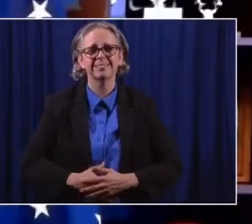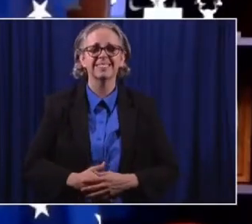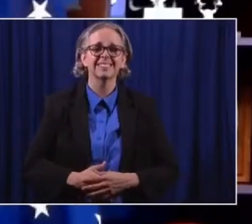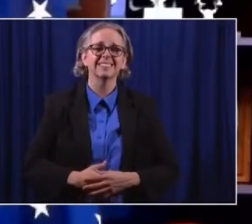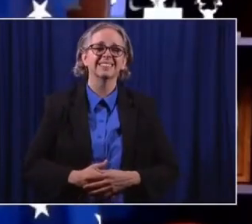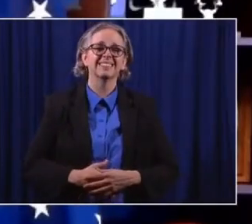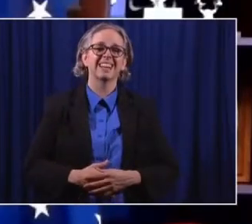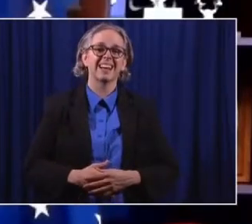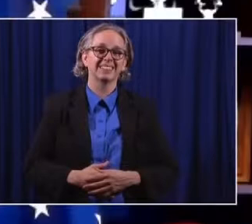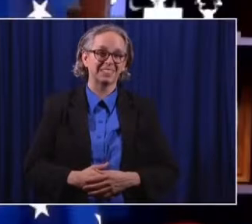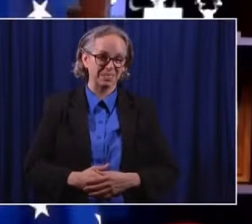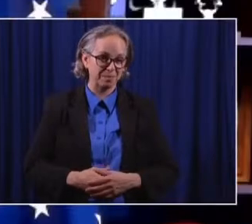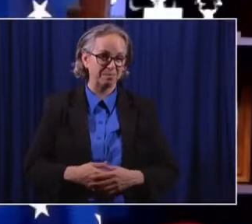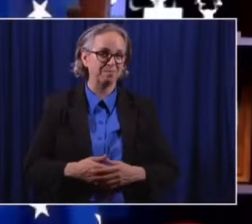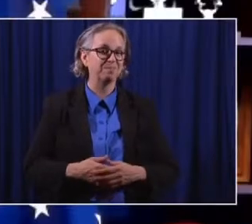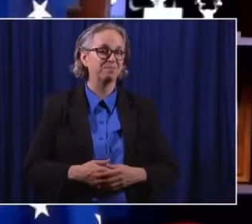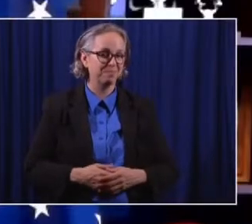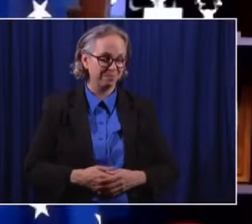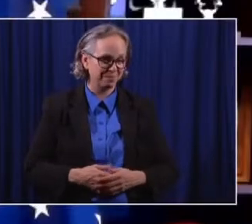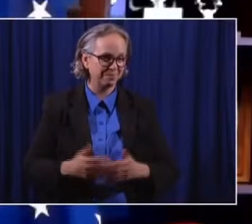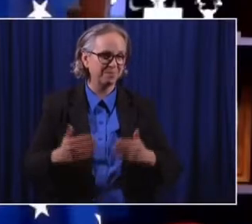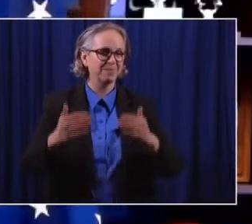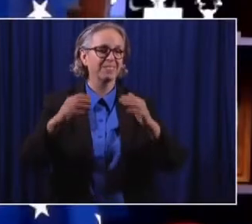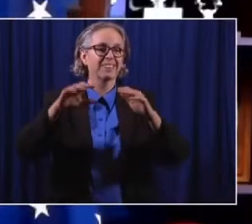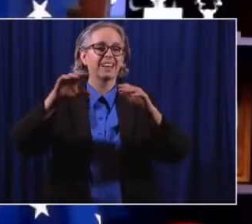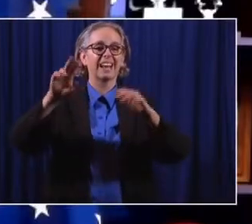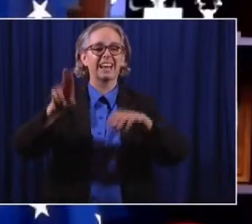to move on to National Small Business Week.